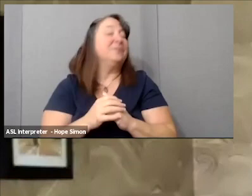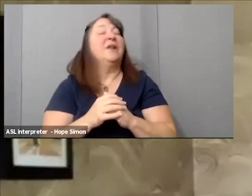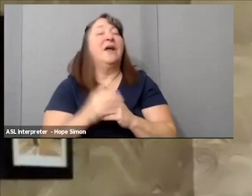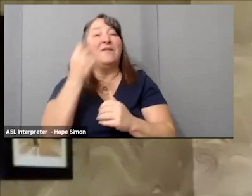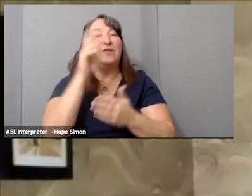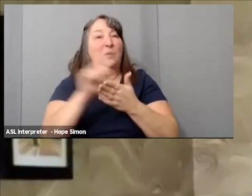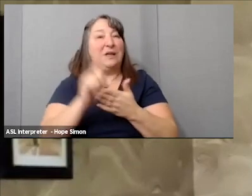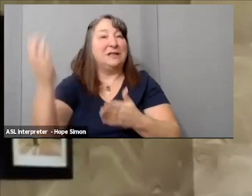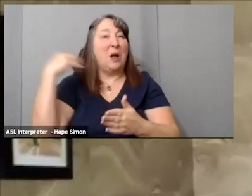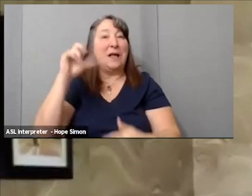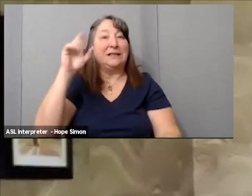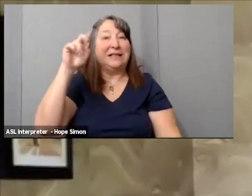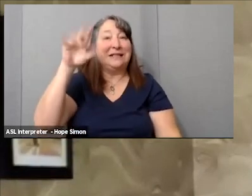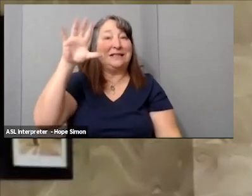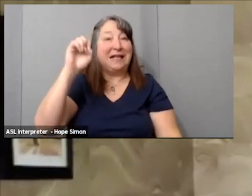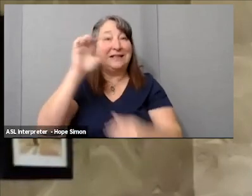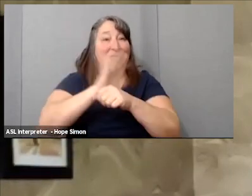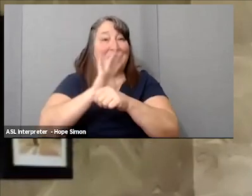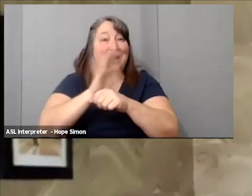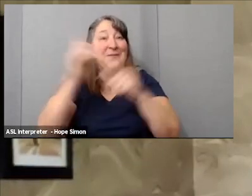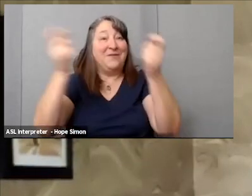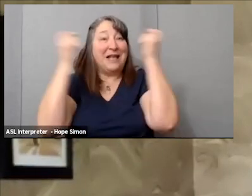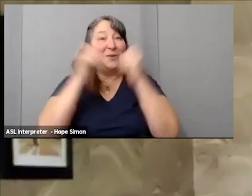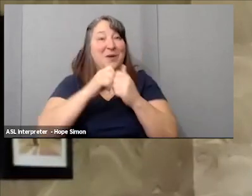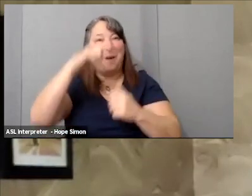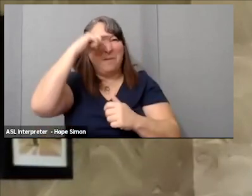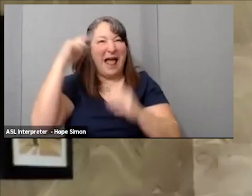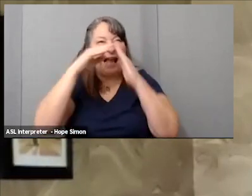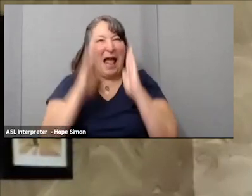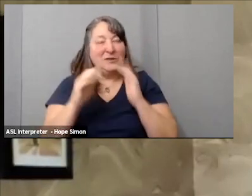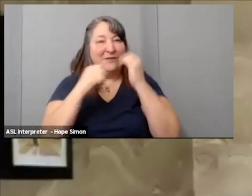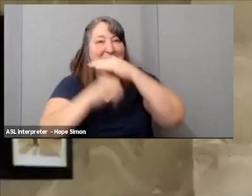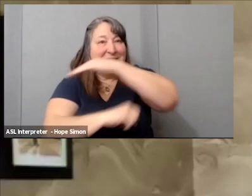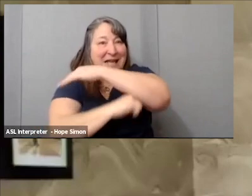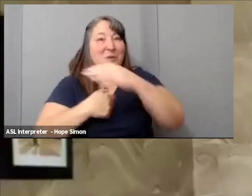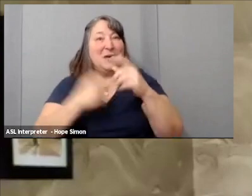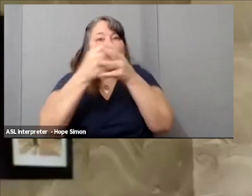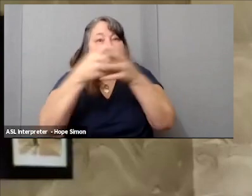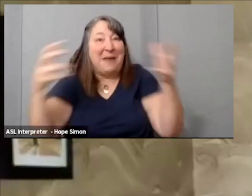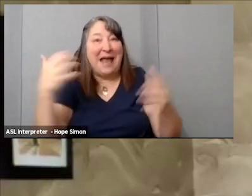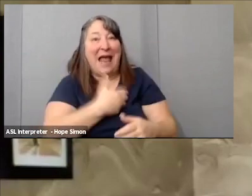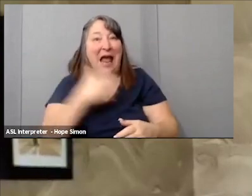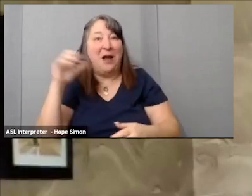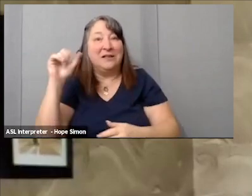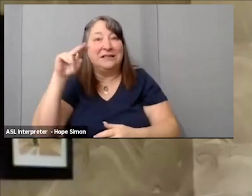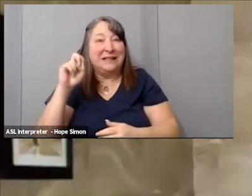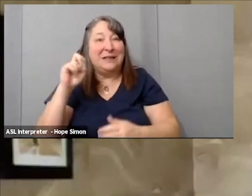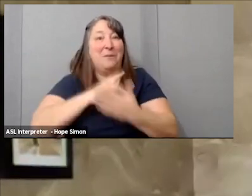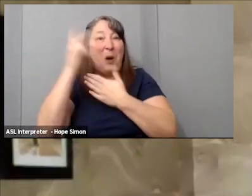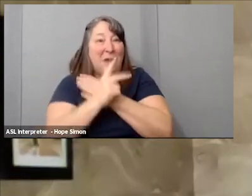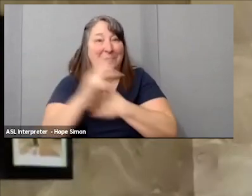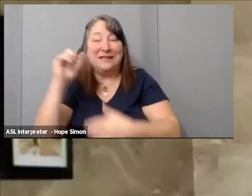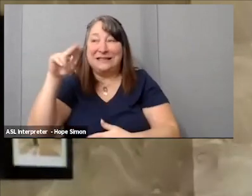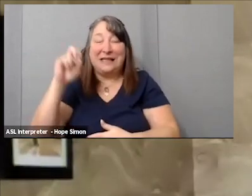at the Sundance Film Festival with the Black House Foundation, we announced the expansion of our SCENE program, the SCENE Black Filmmakers